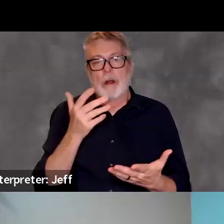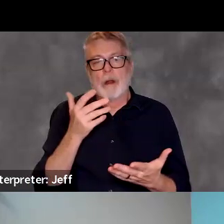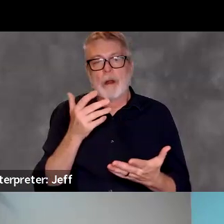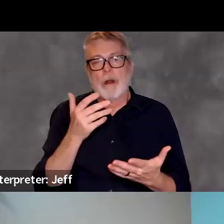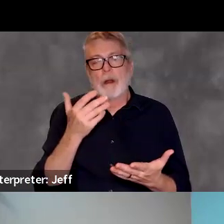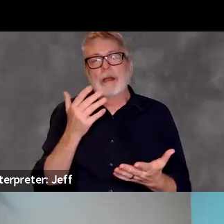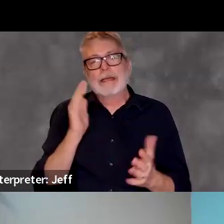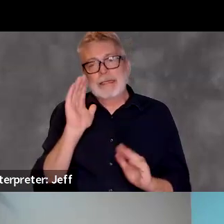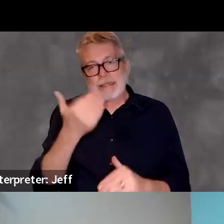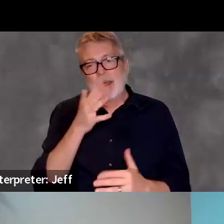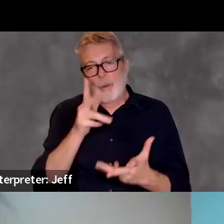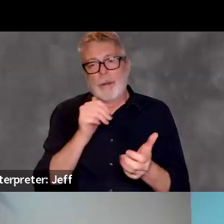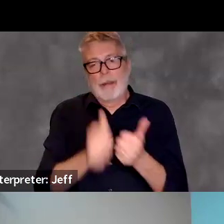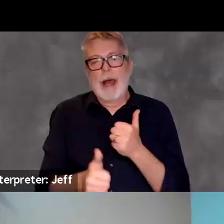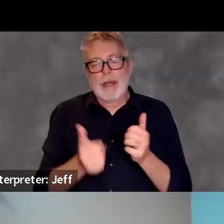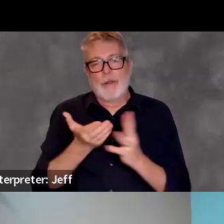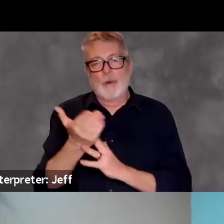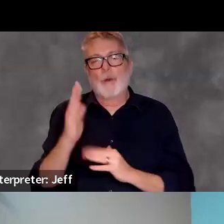the next deadline.